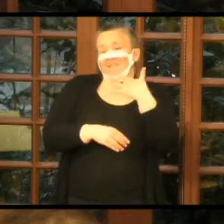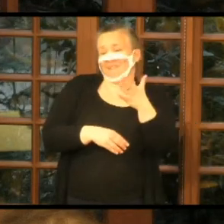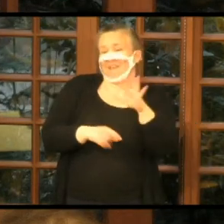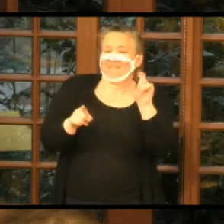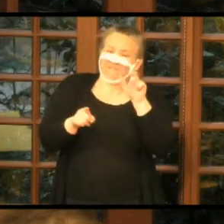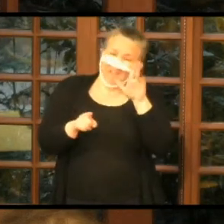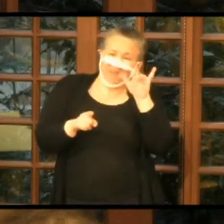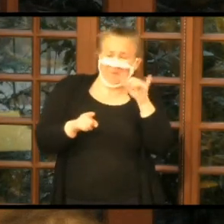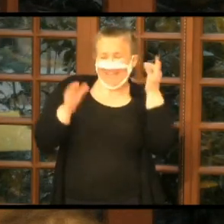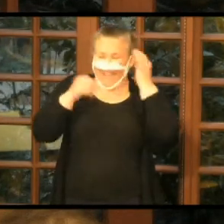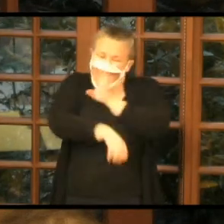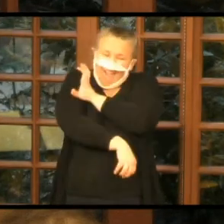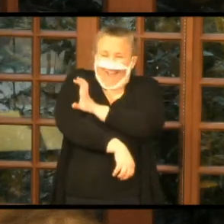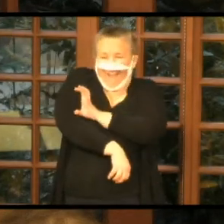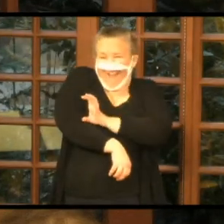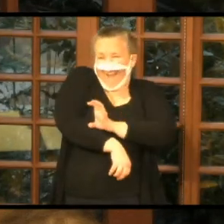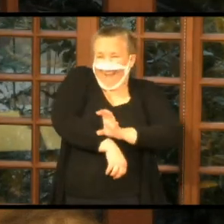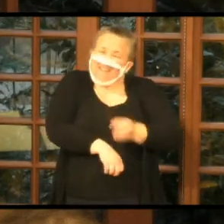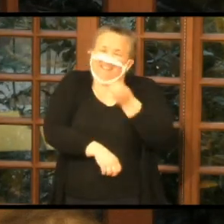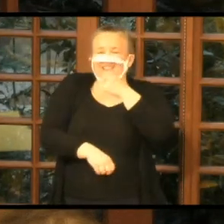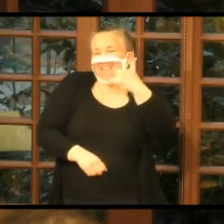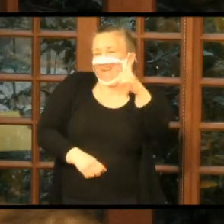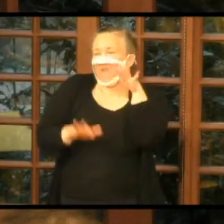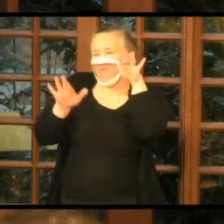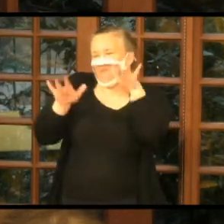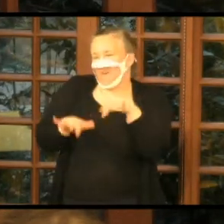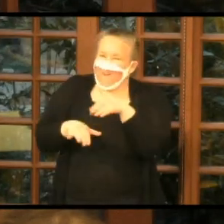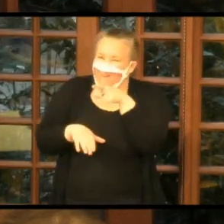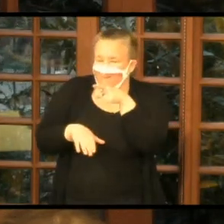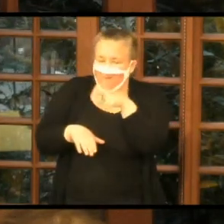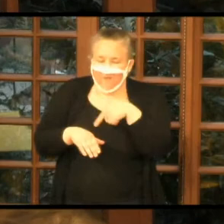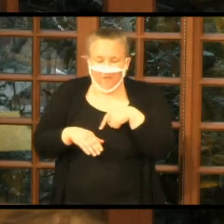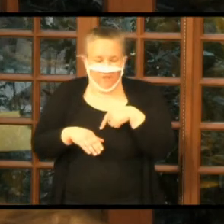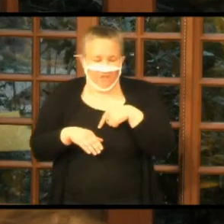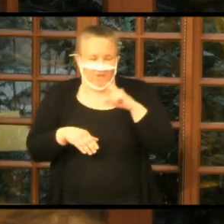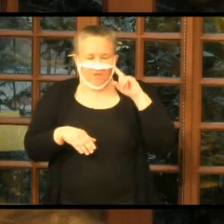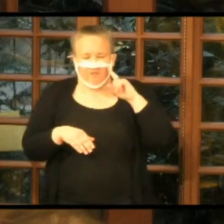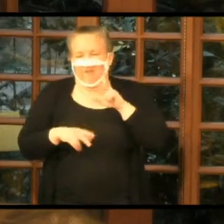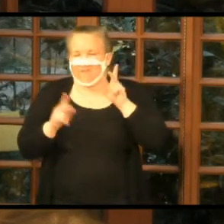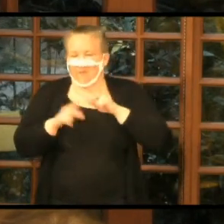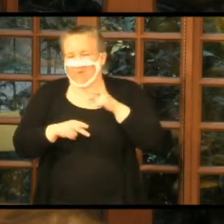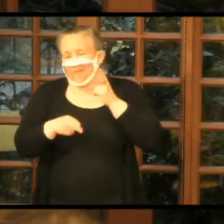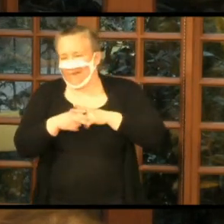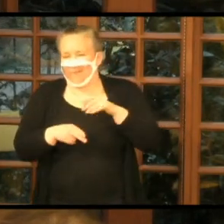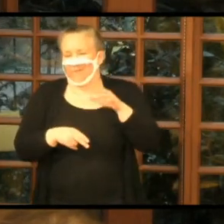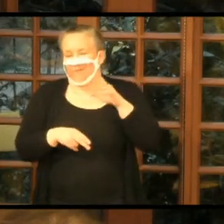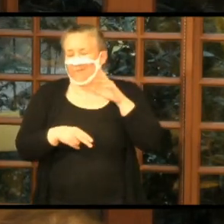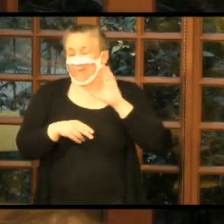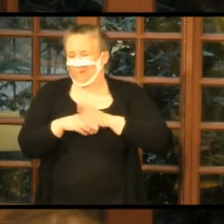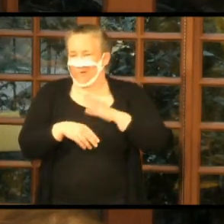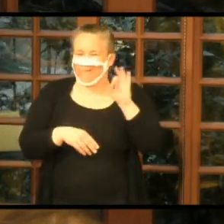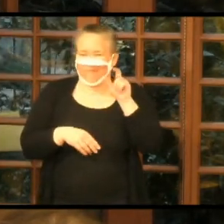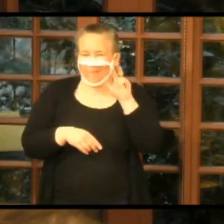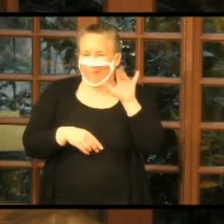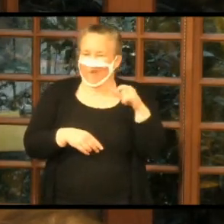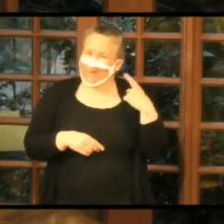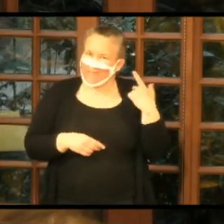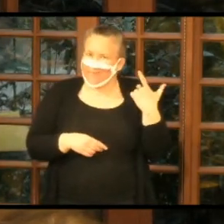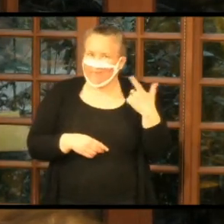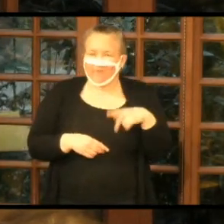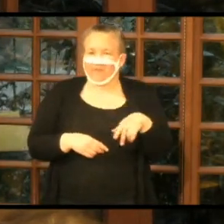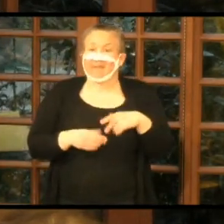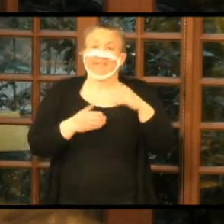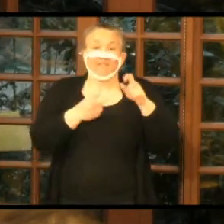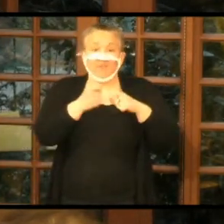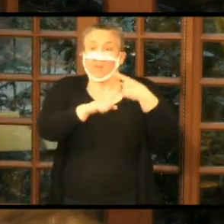is very hairy and she eats the yellow snow. Only deaf people would name their daughter February, she'd thought then. Certain months